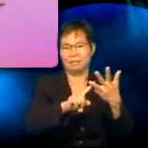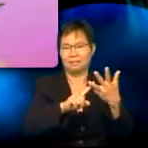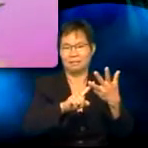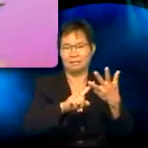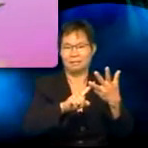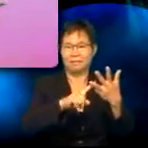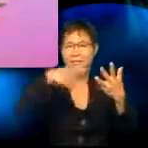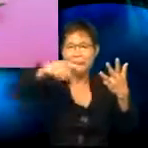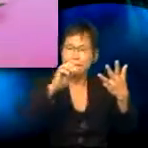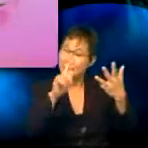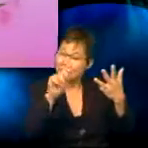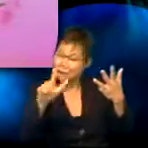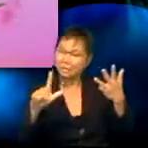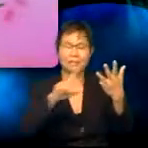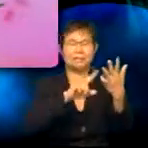petals,